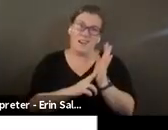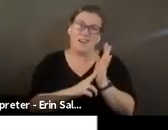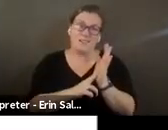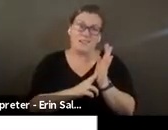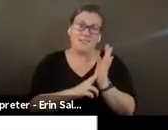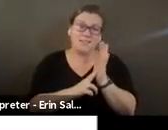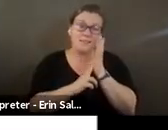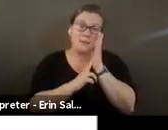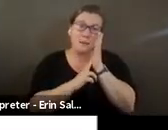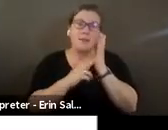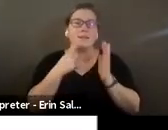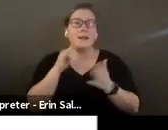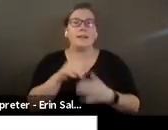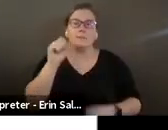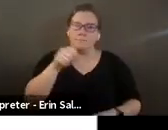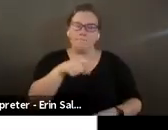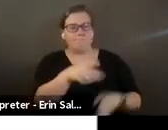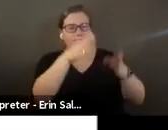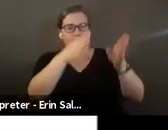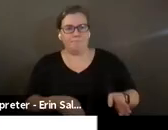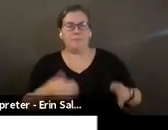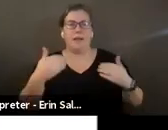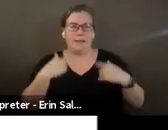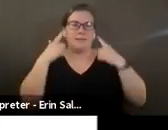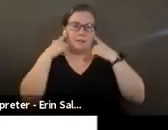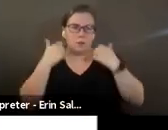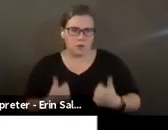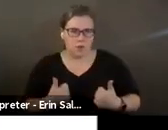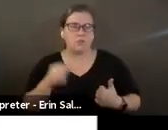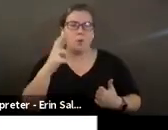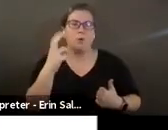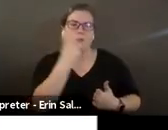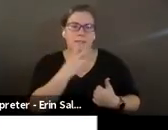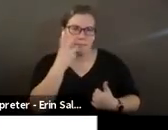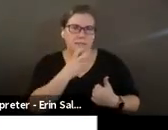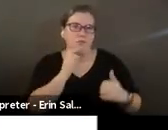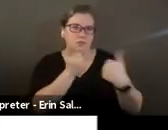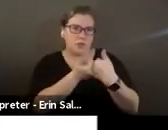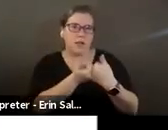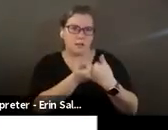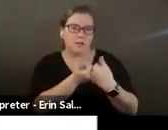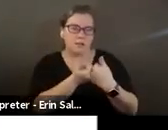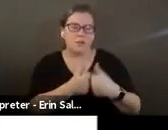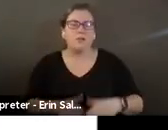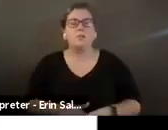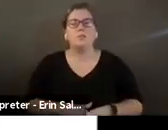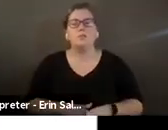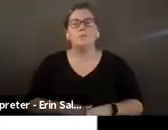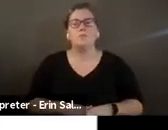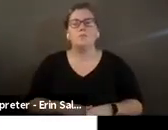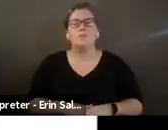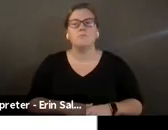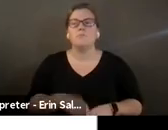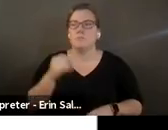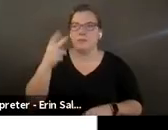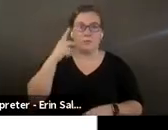form stating, yes, this individual does have a hearing or speech challenge. So if you're